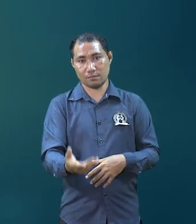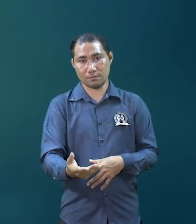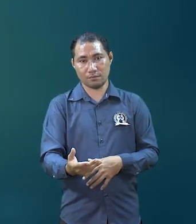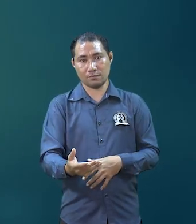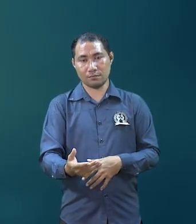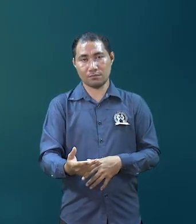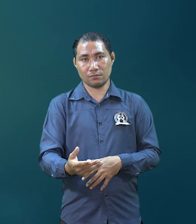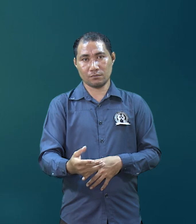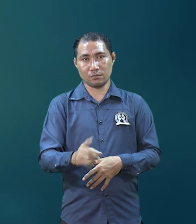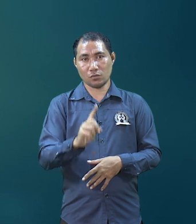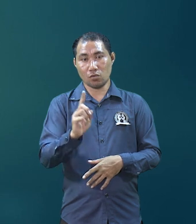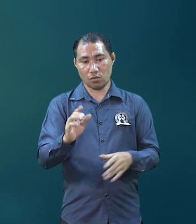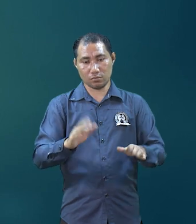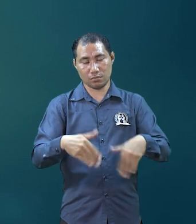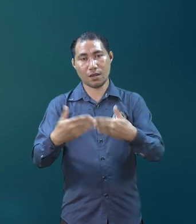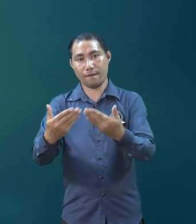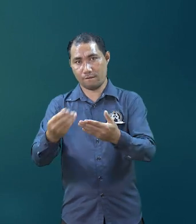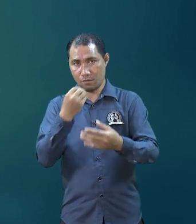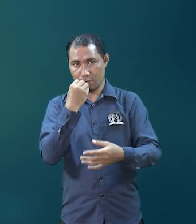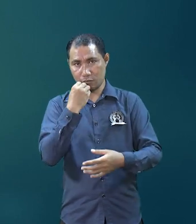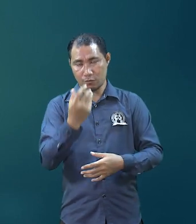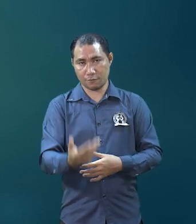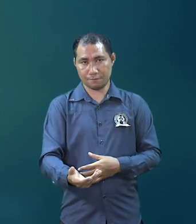service, or delivery of food.